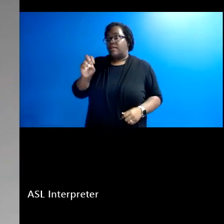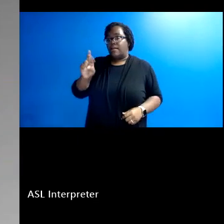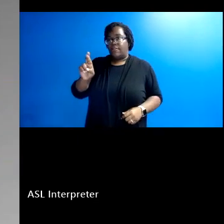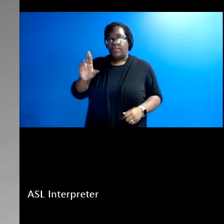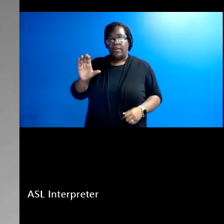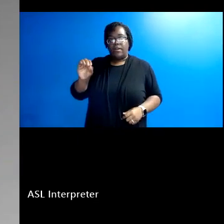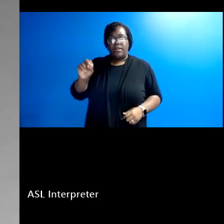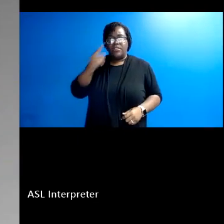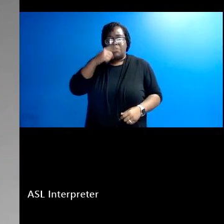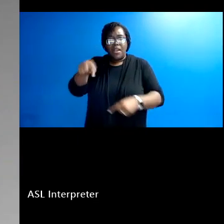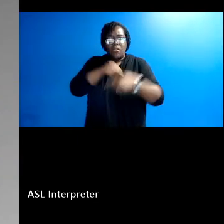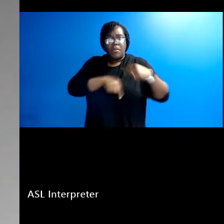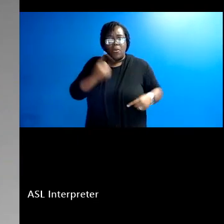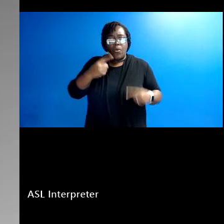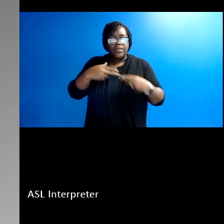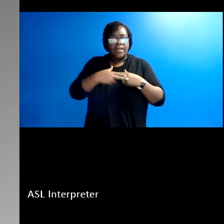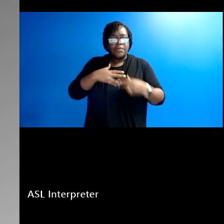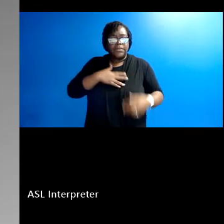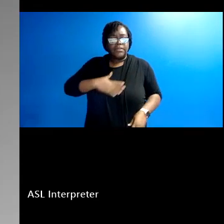Can we go back 1 slide?